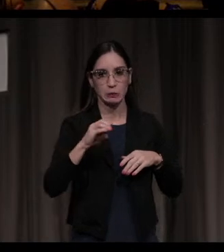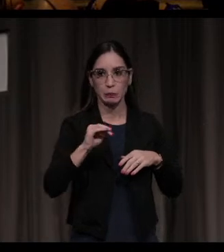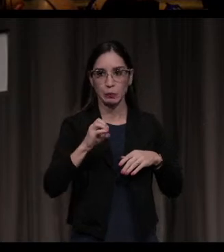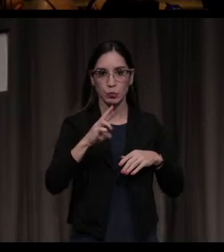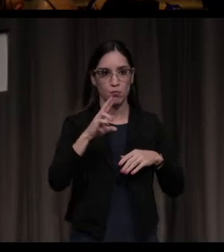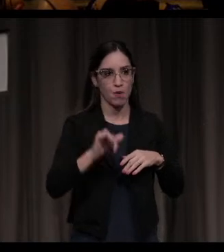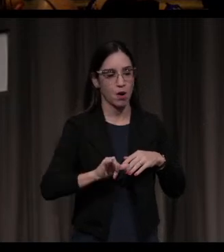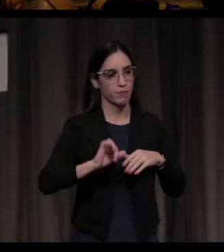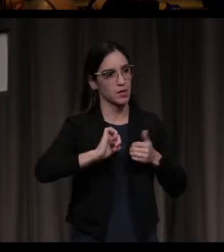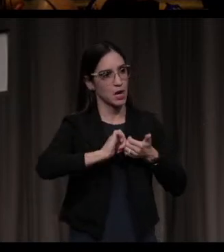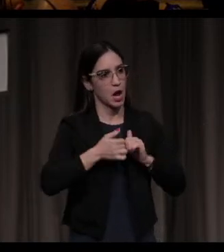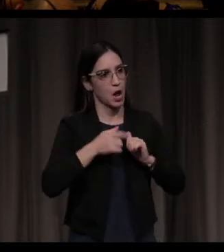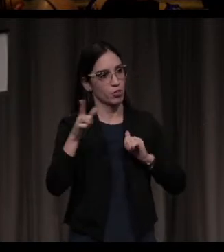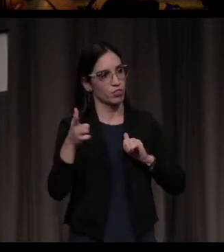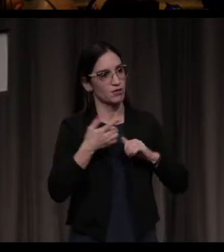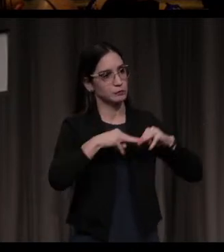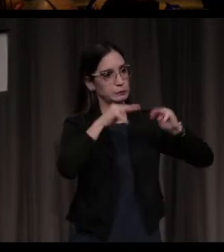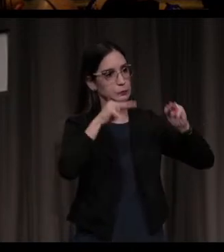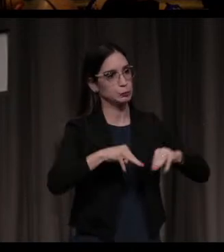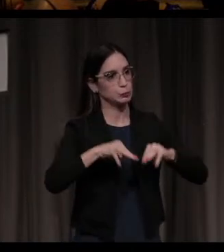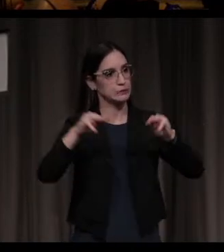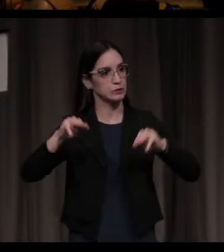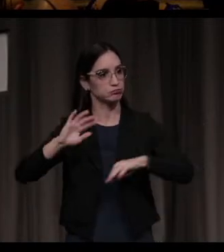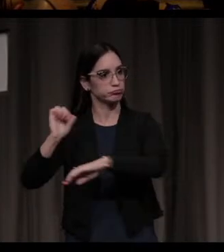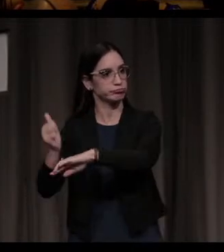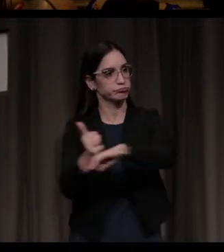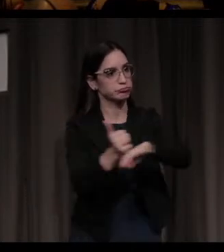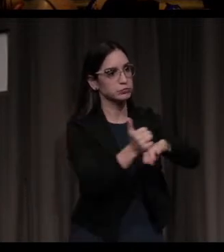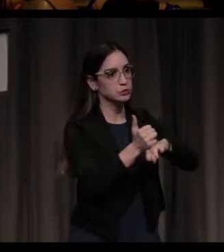other institutions, the art fair, and whatnot?